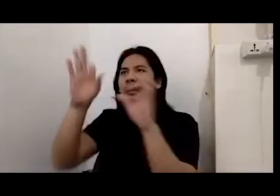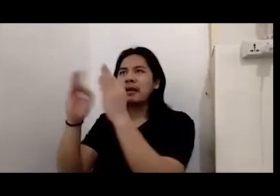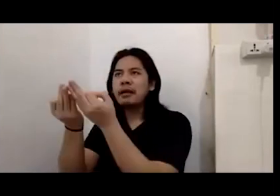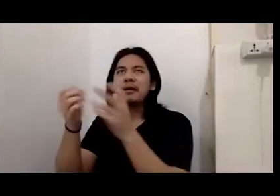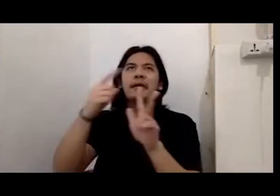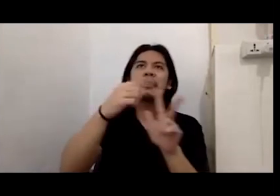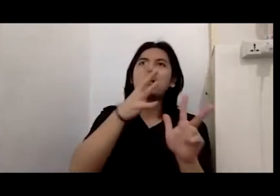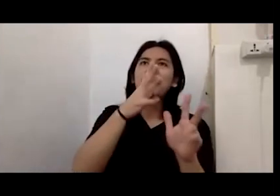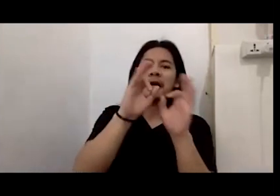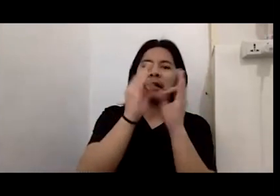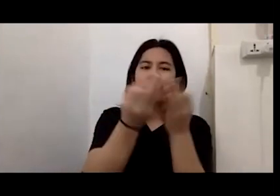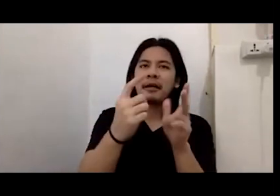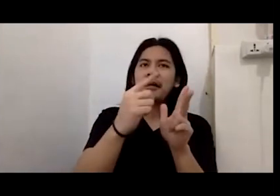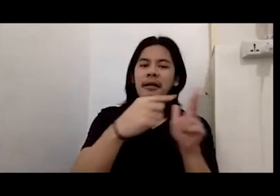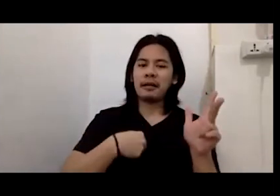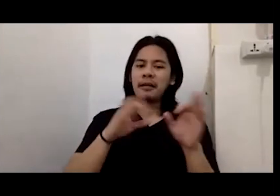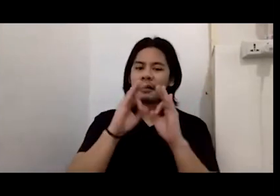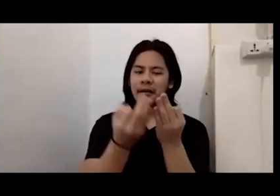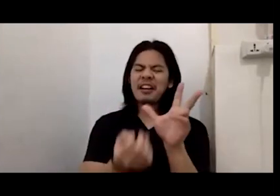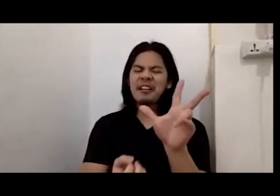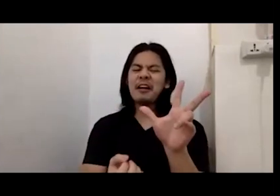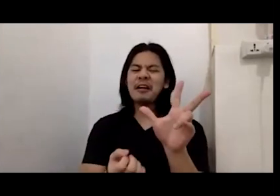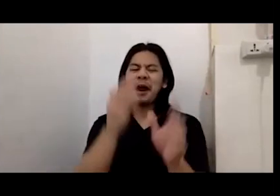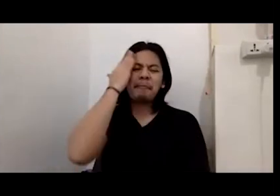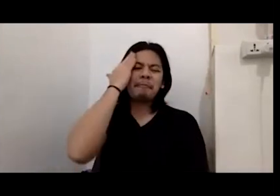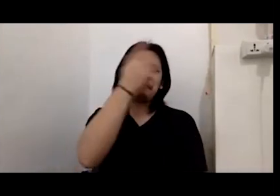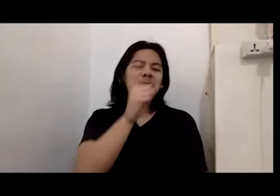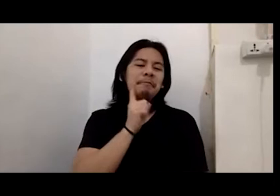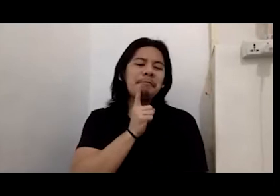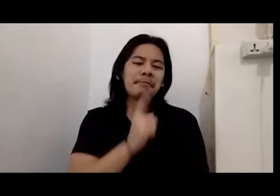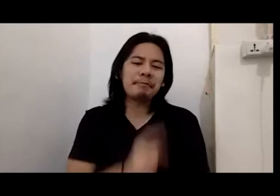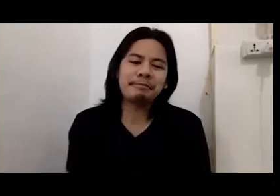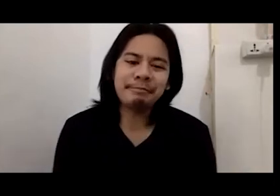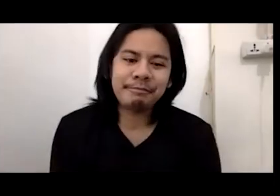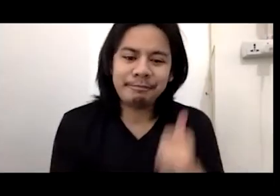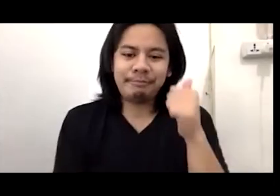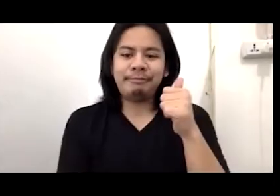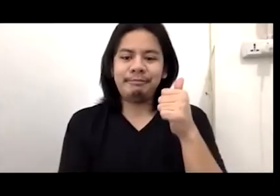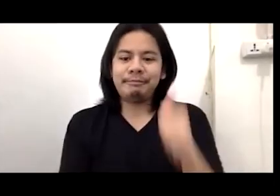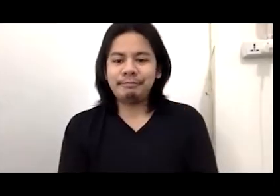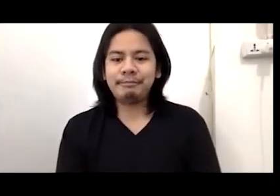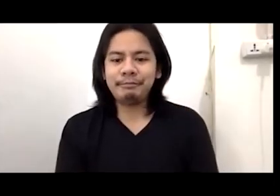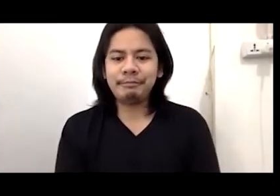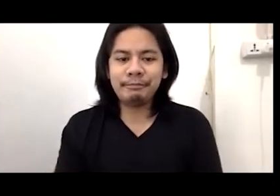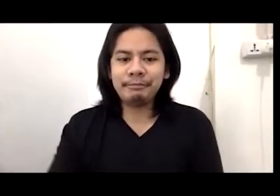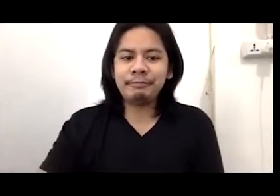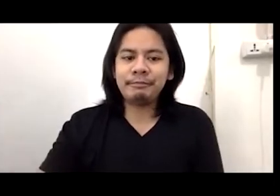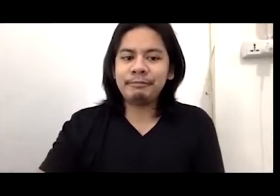other members? We mentioned the nuclear family, but there might be other